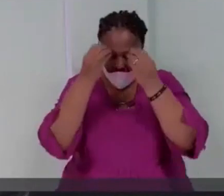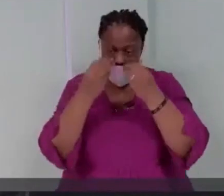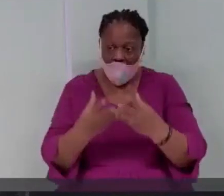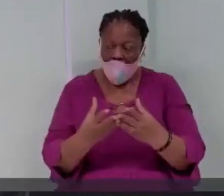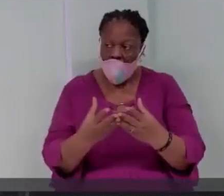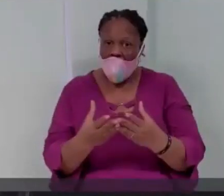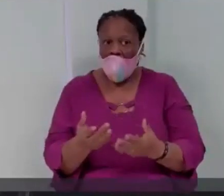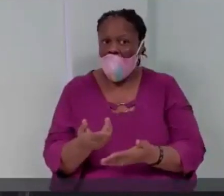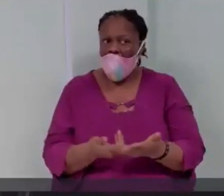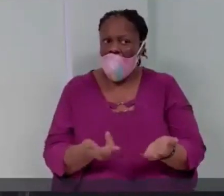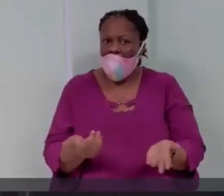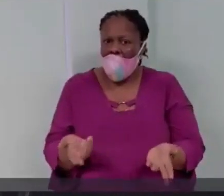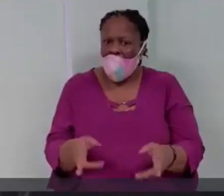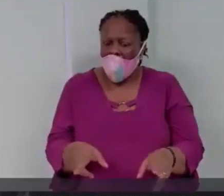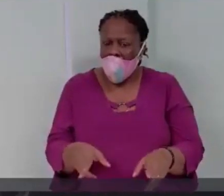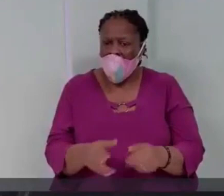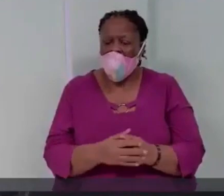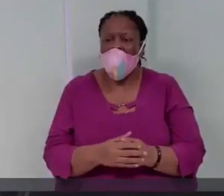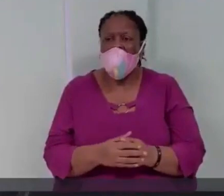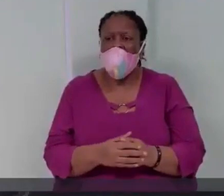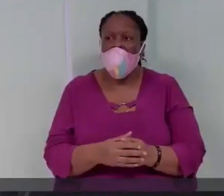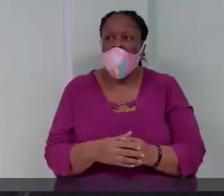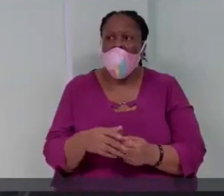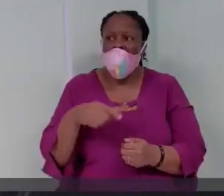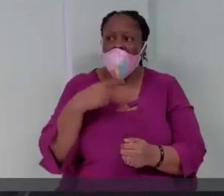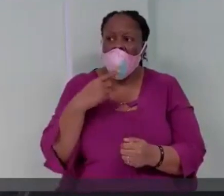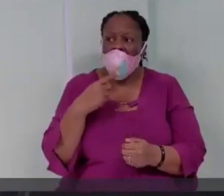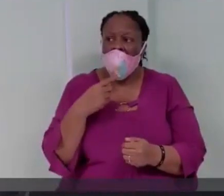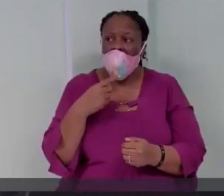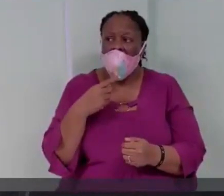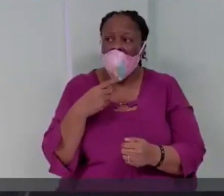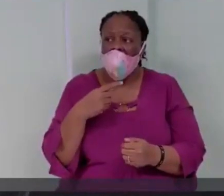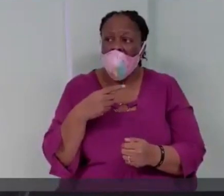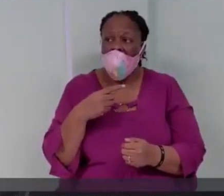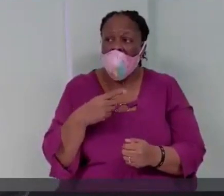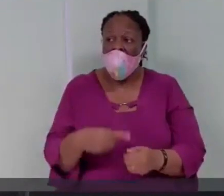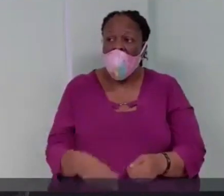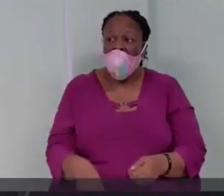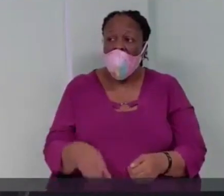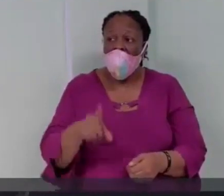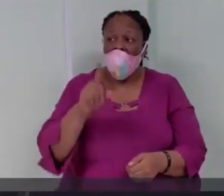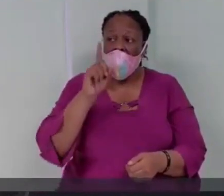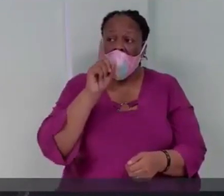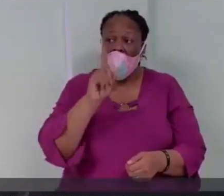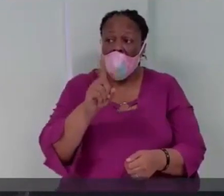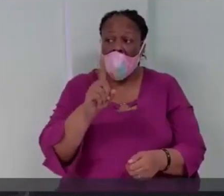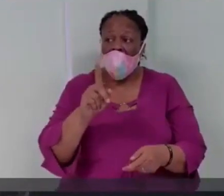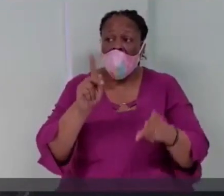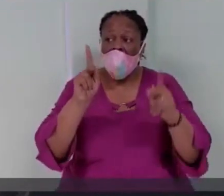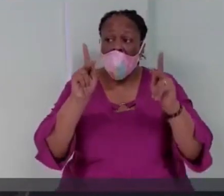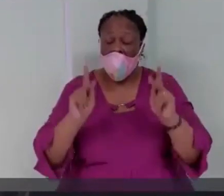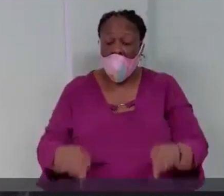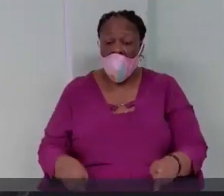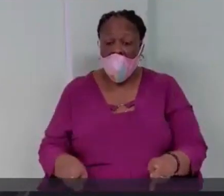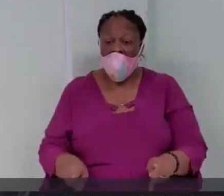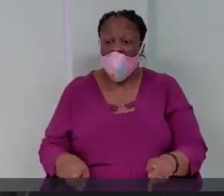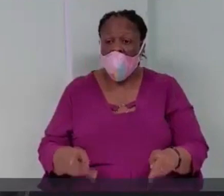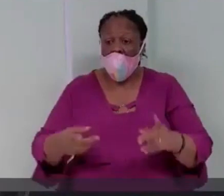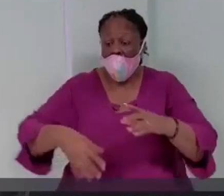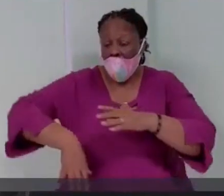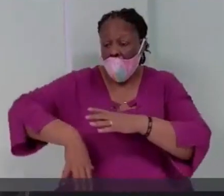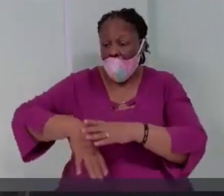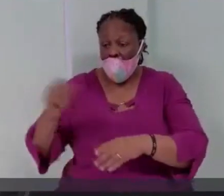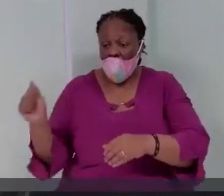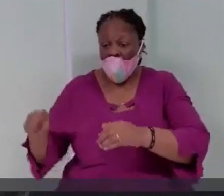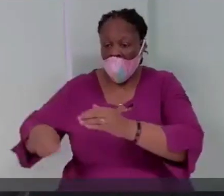particular lapse of which I speak resulted in a positive COVID-19 case being discharged from quarantine